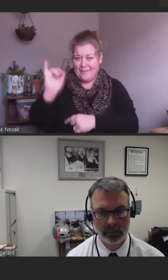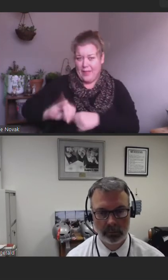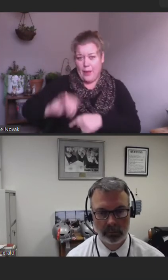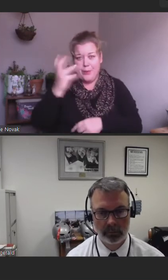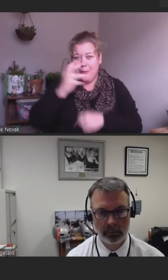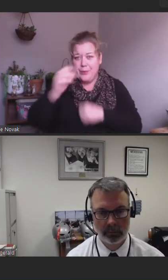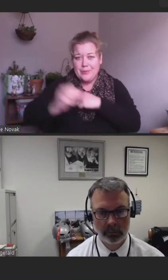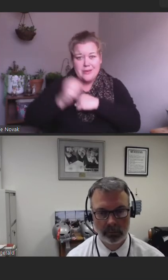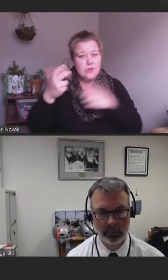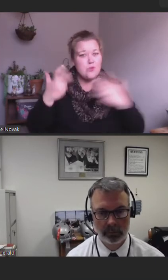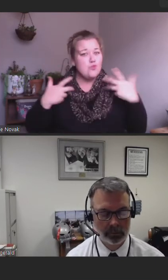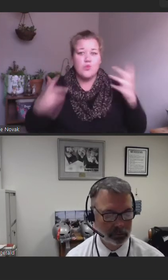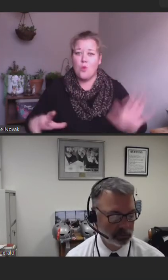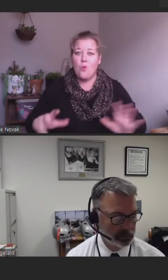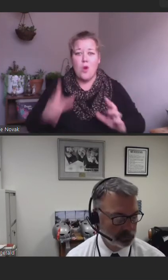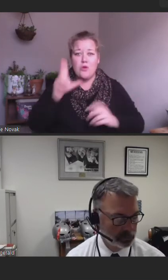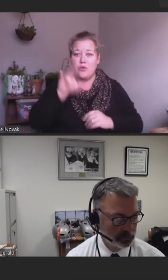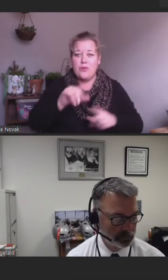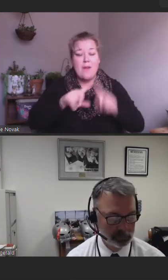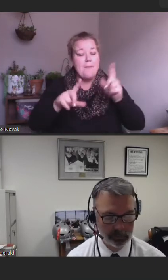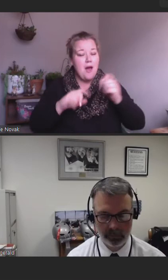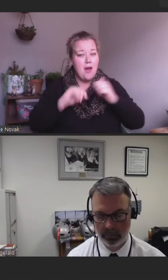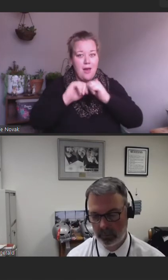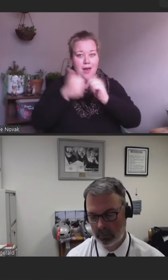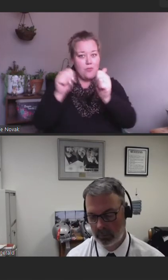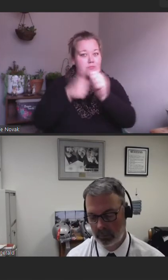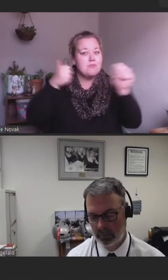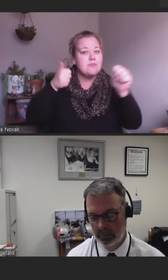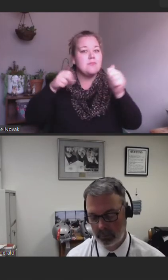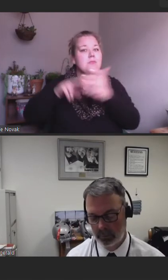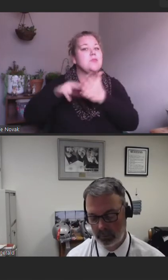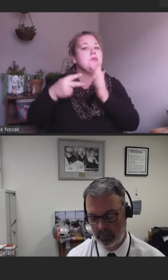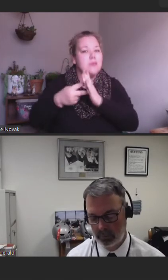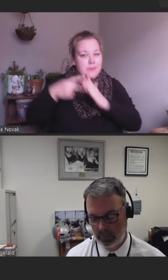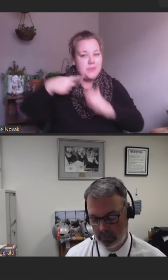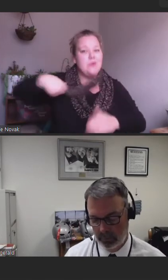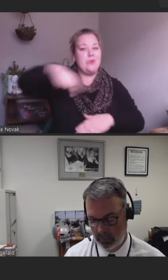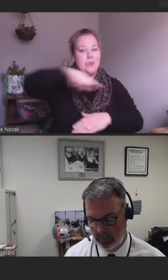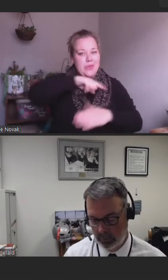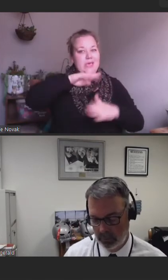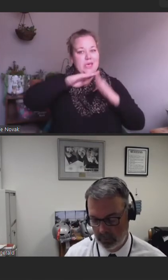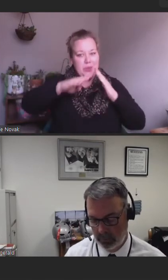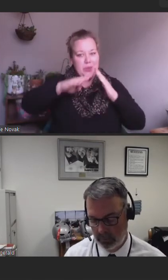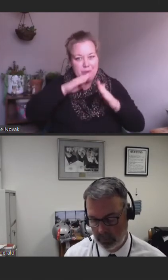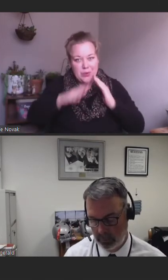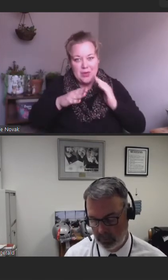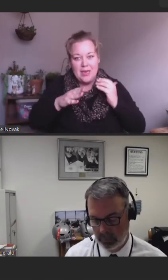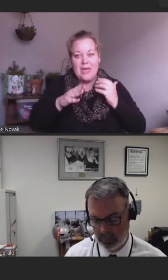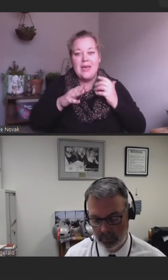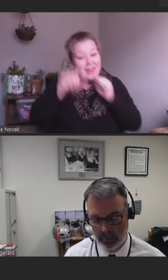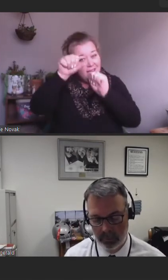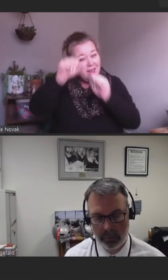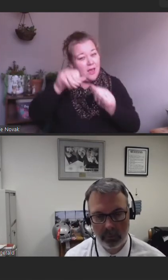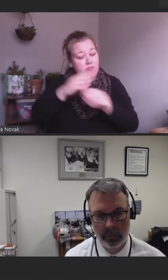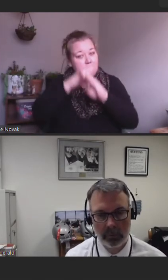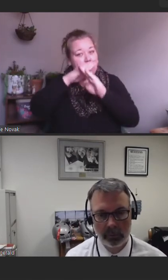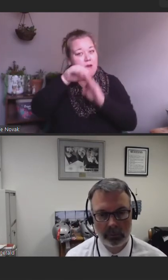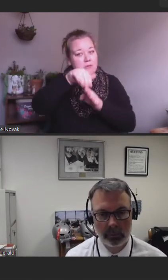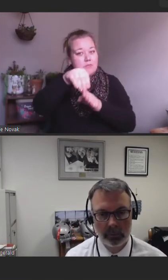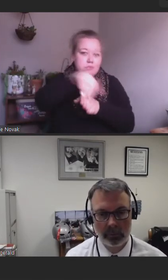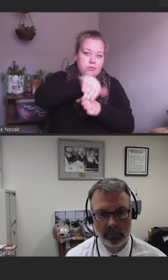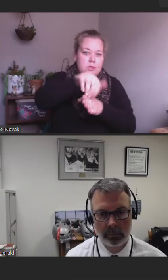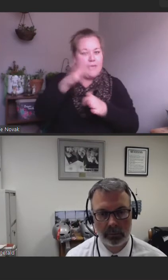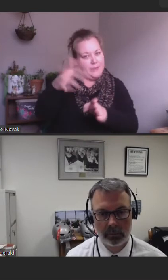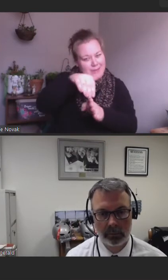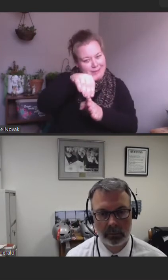weeks can be the one thing that can break that trend and make that future not a reality. So our plea today is really